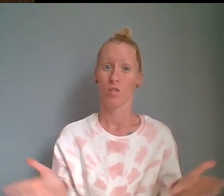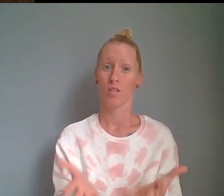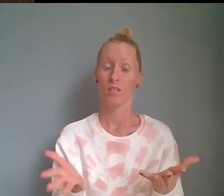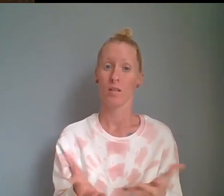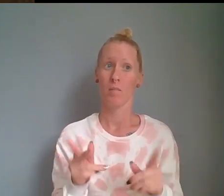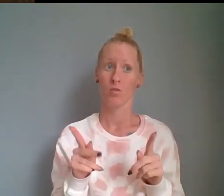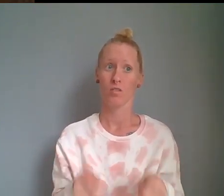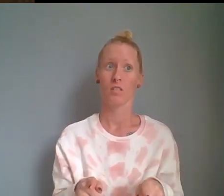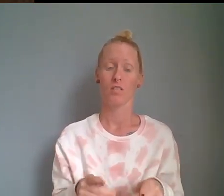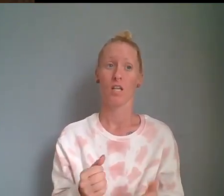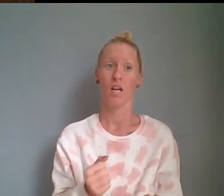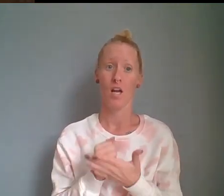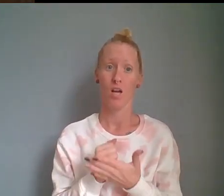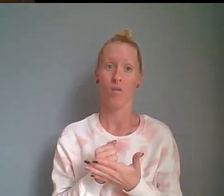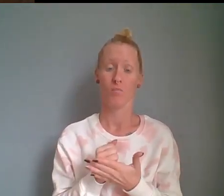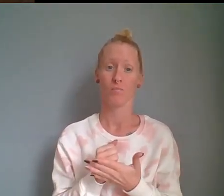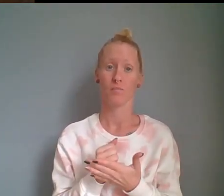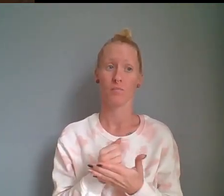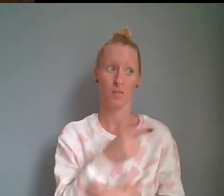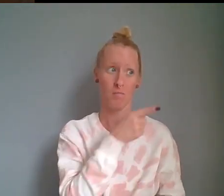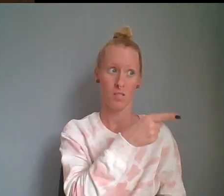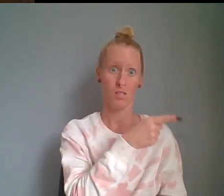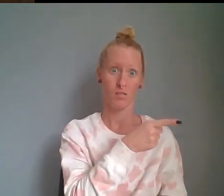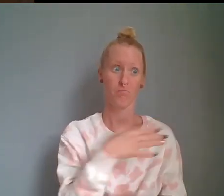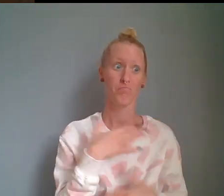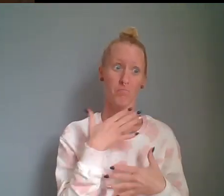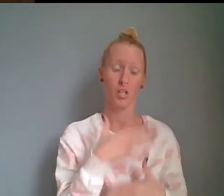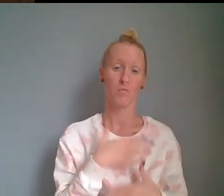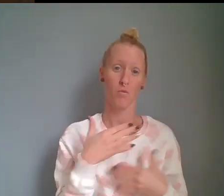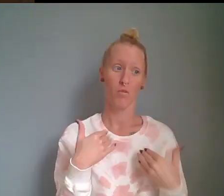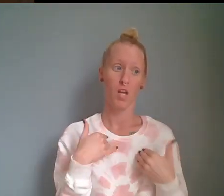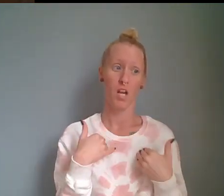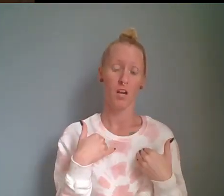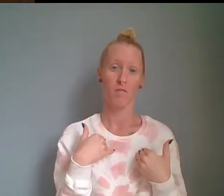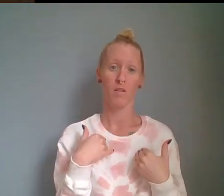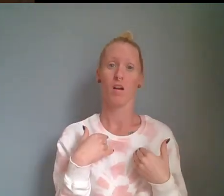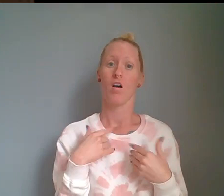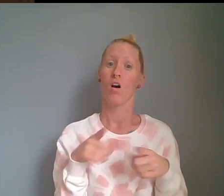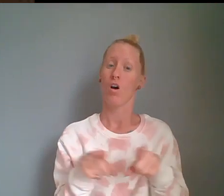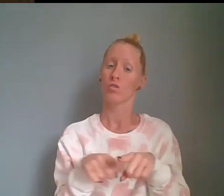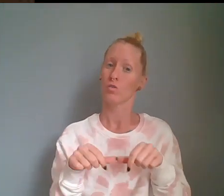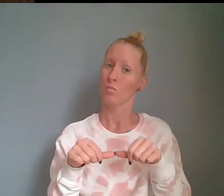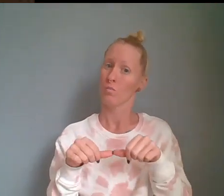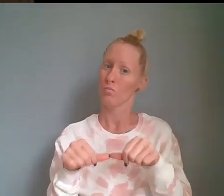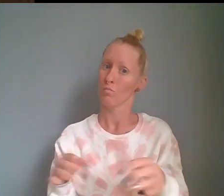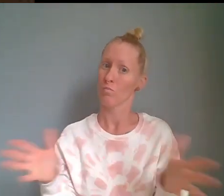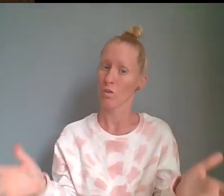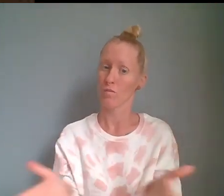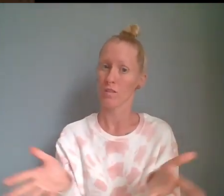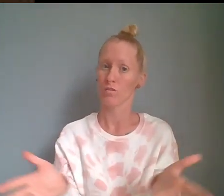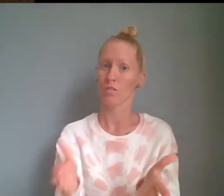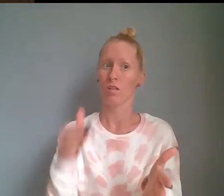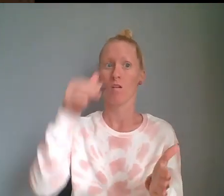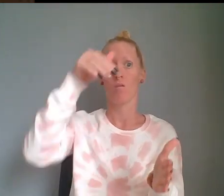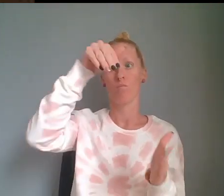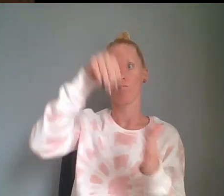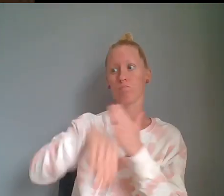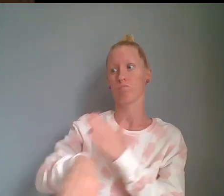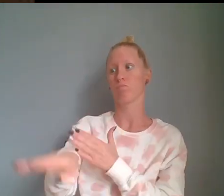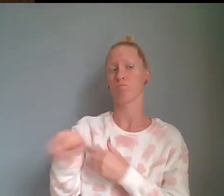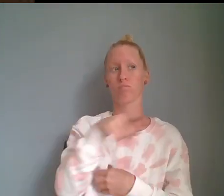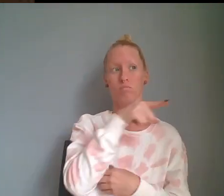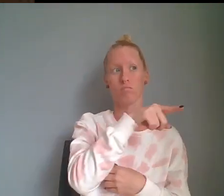mania itself can be rather pleasurable to have. Also, what motivates them to get help is the plunge into